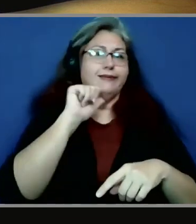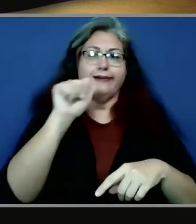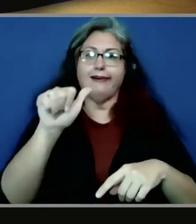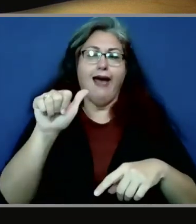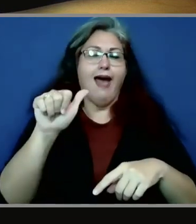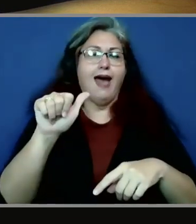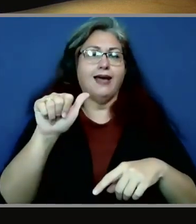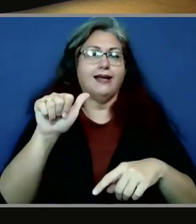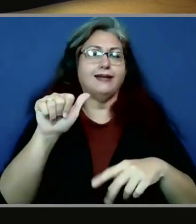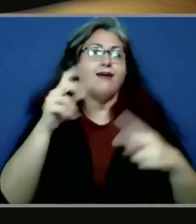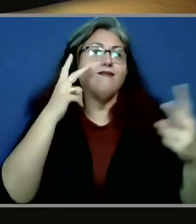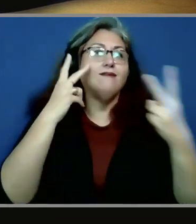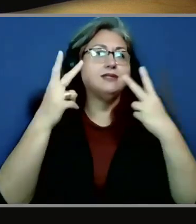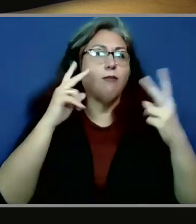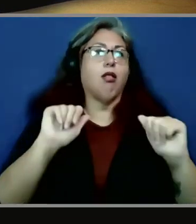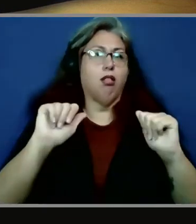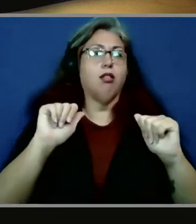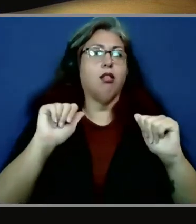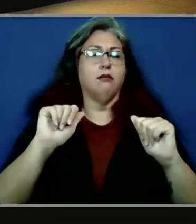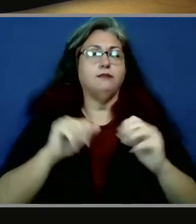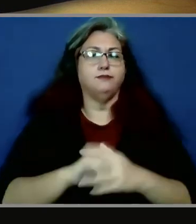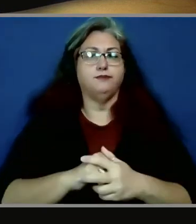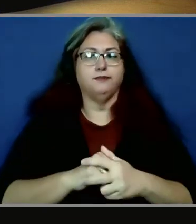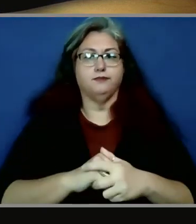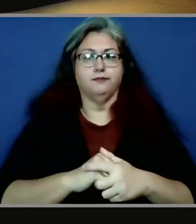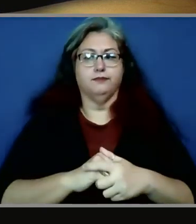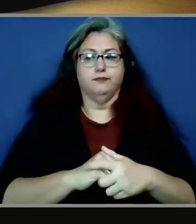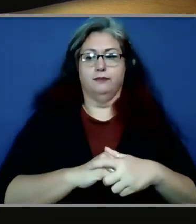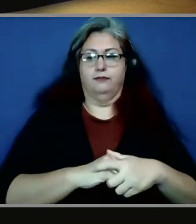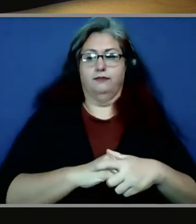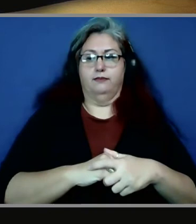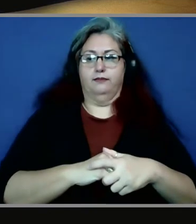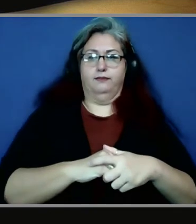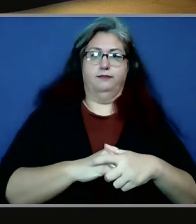with non-visible mental health issues.